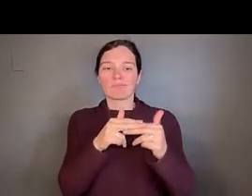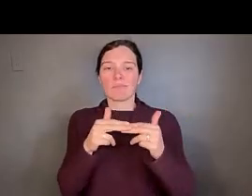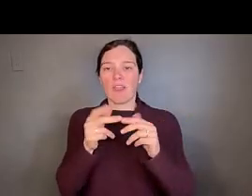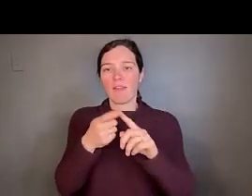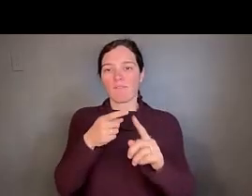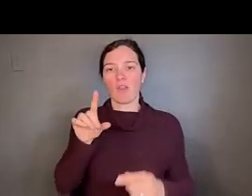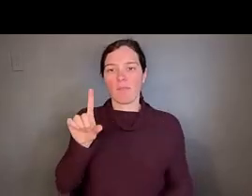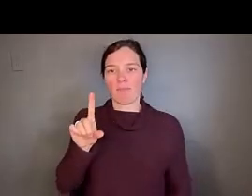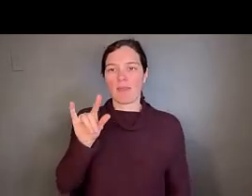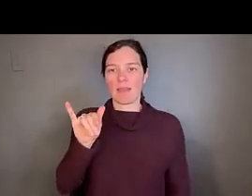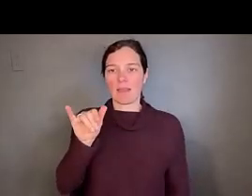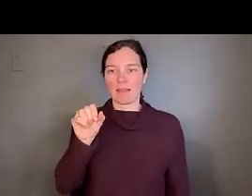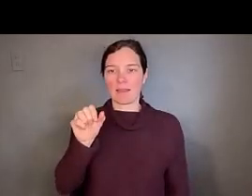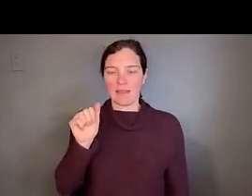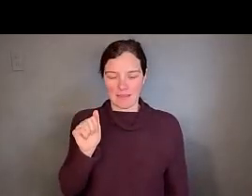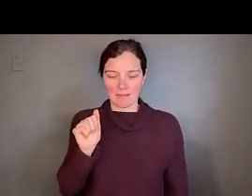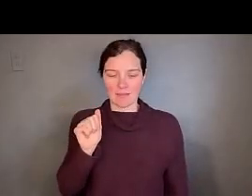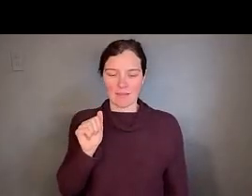slides, on